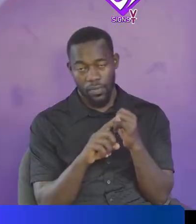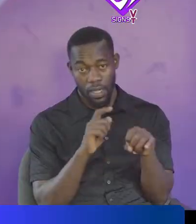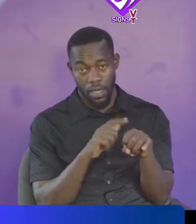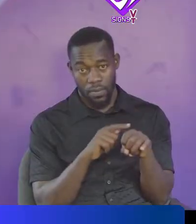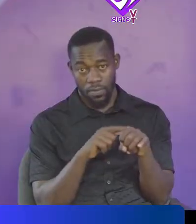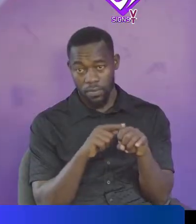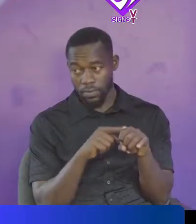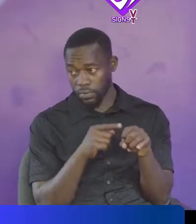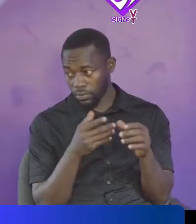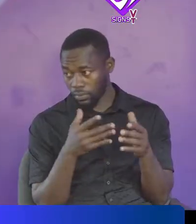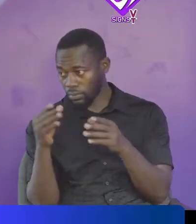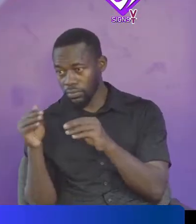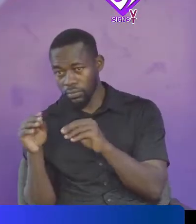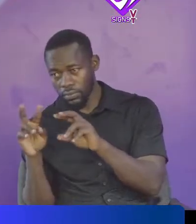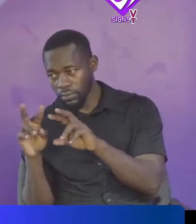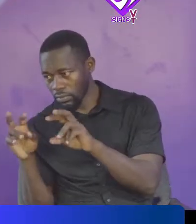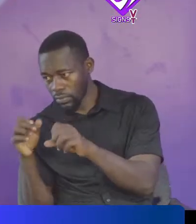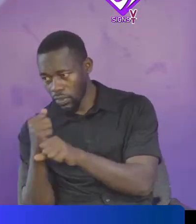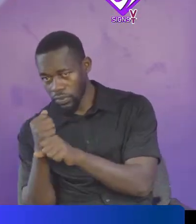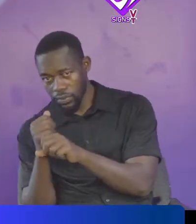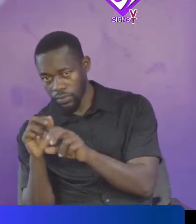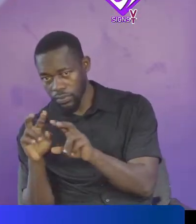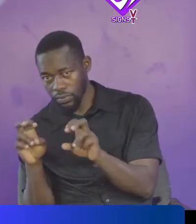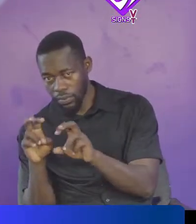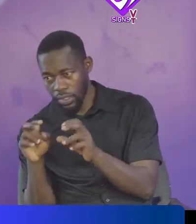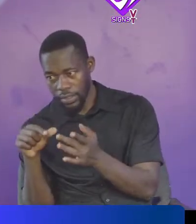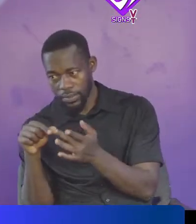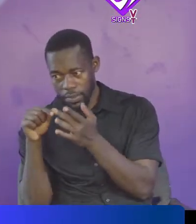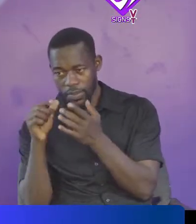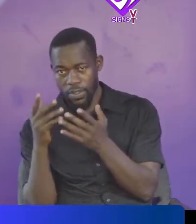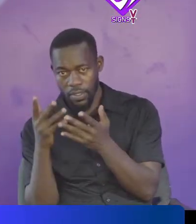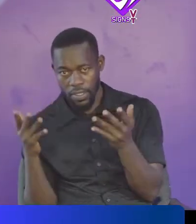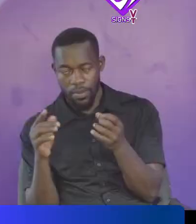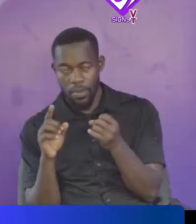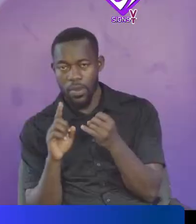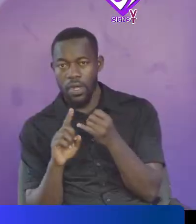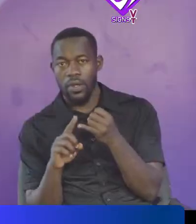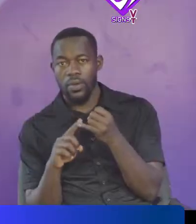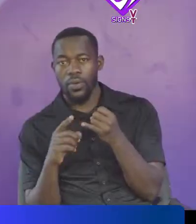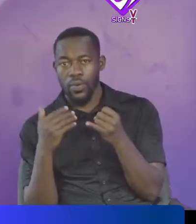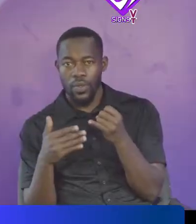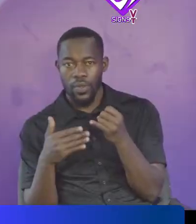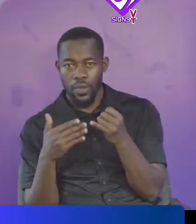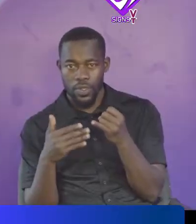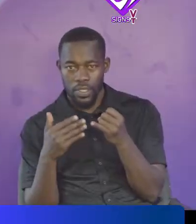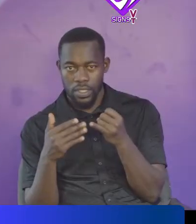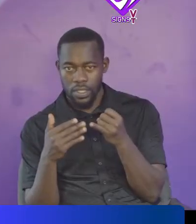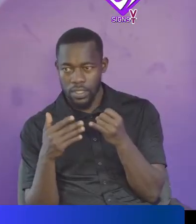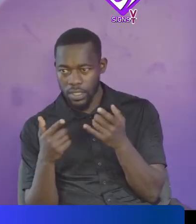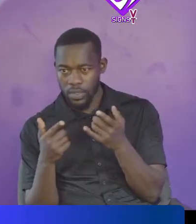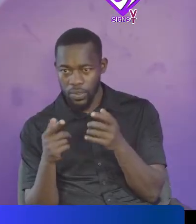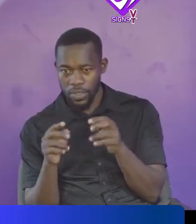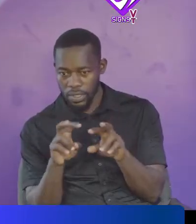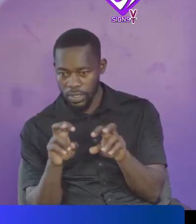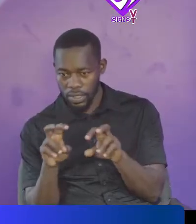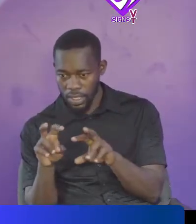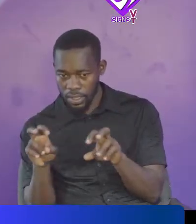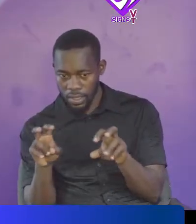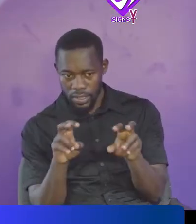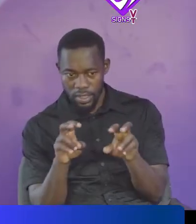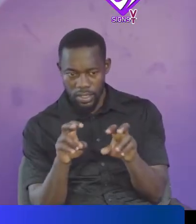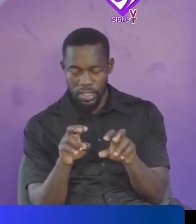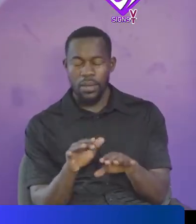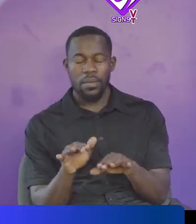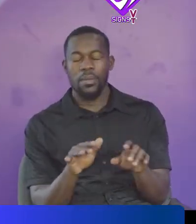to acquire this, what we call unique, the first thing we go for is like sign language, like the Braille. Actually, also